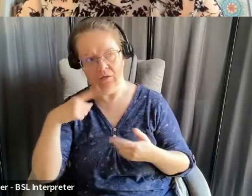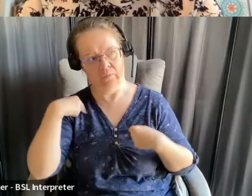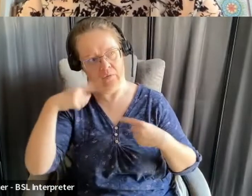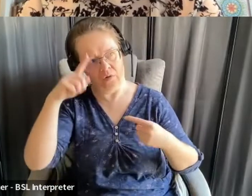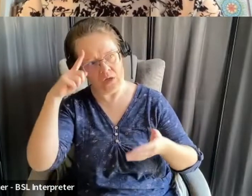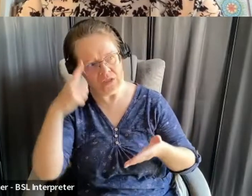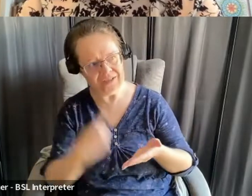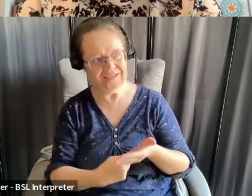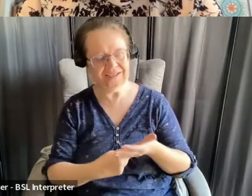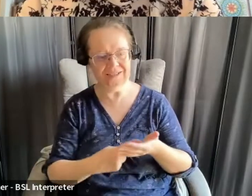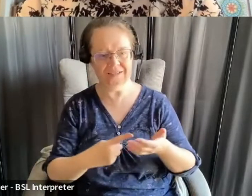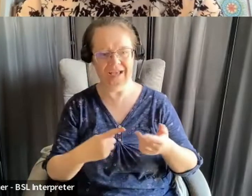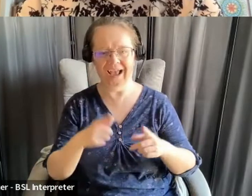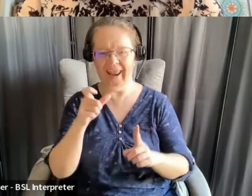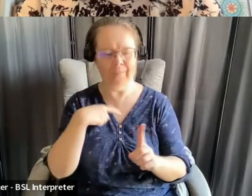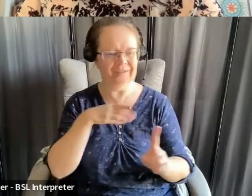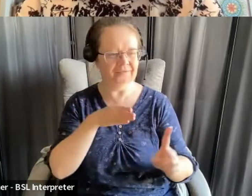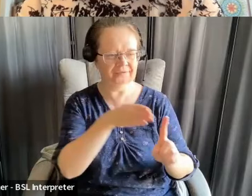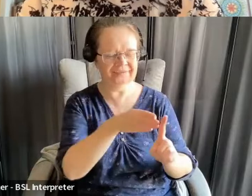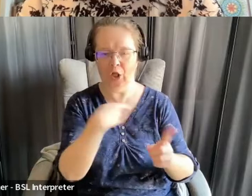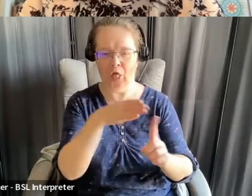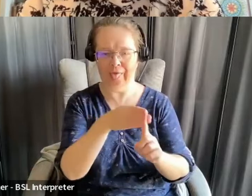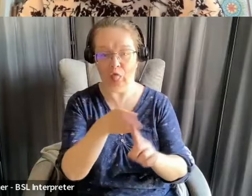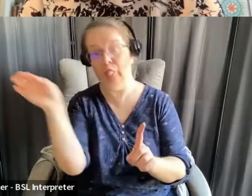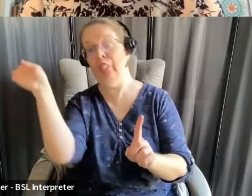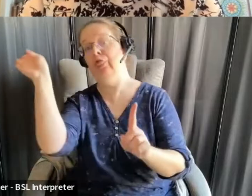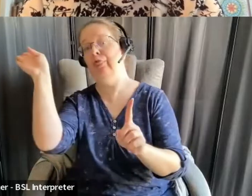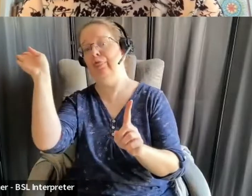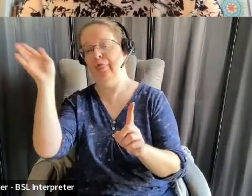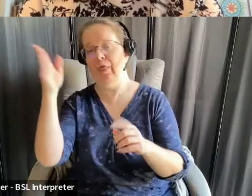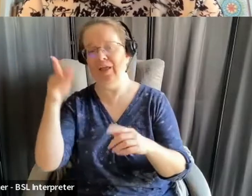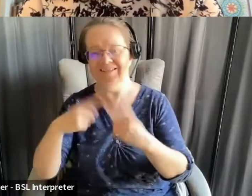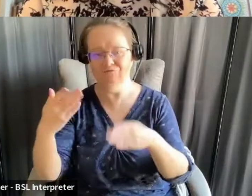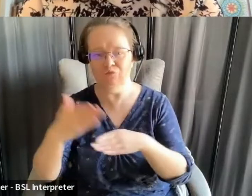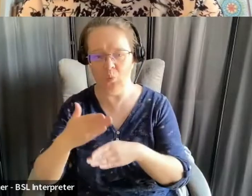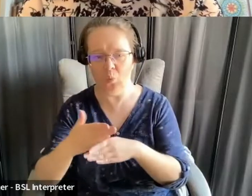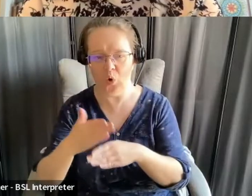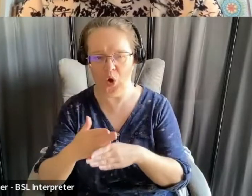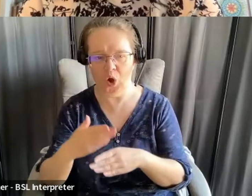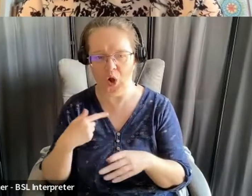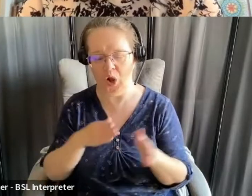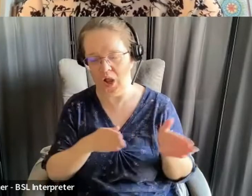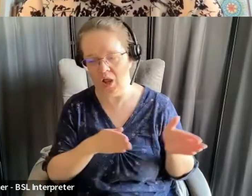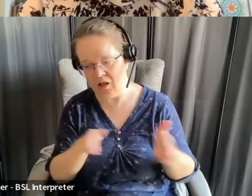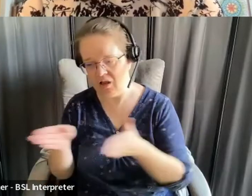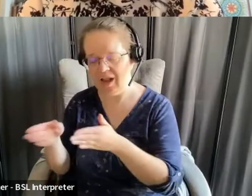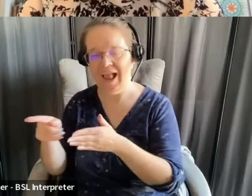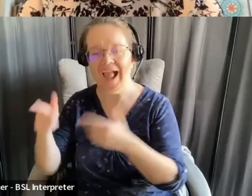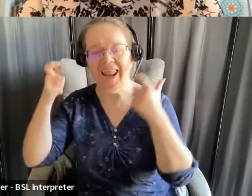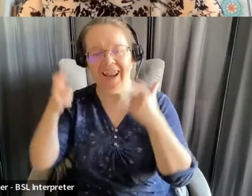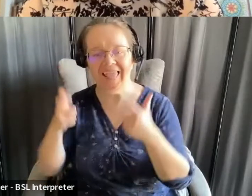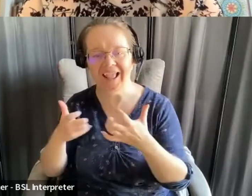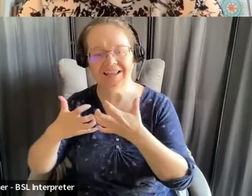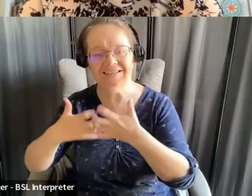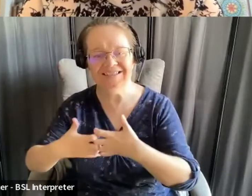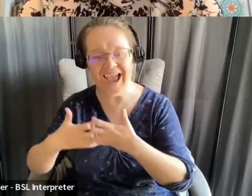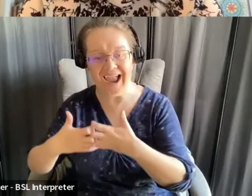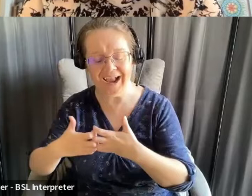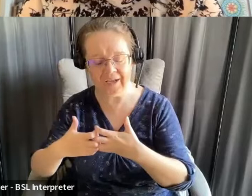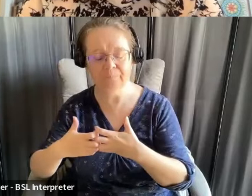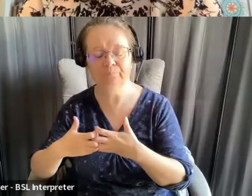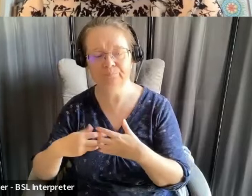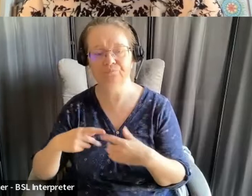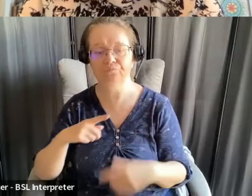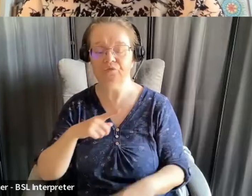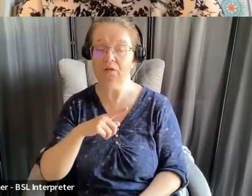go off at a tangent somewhat and pursue a career in legal tech was, bizarrely,